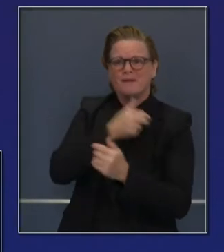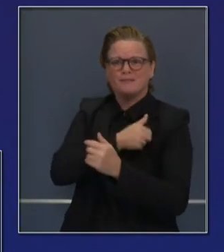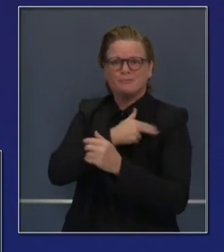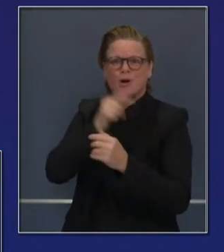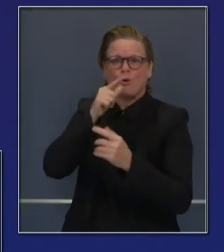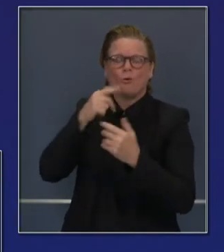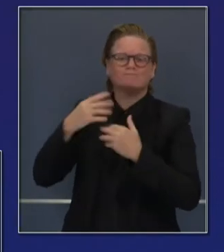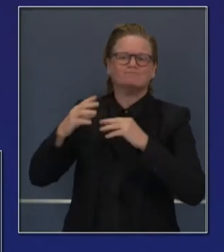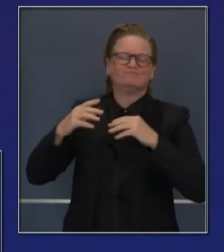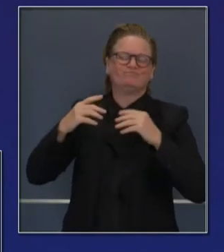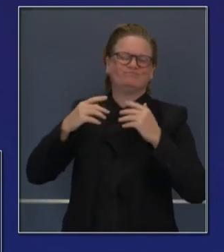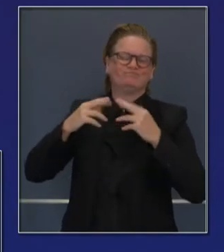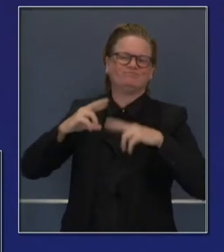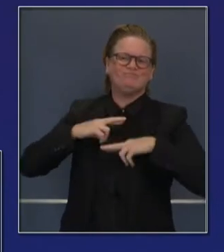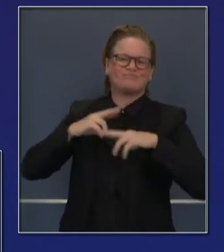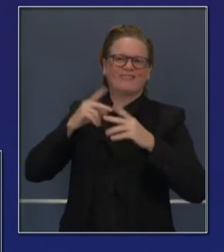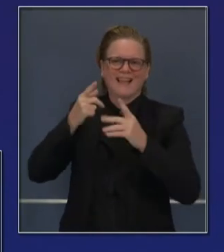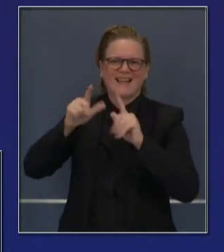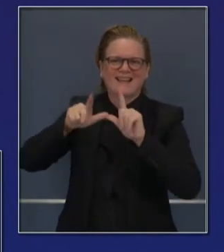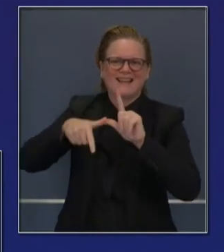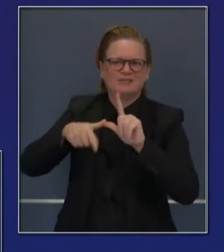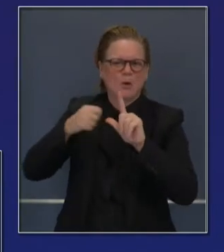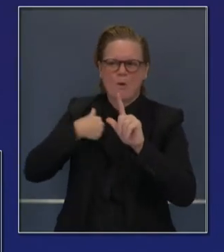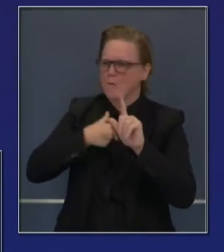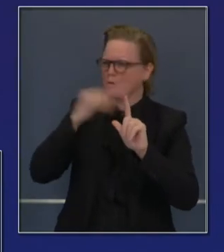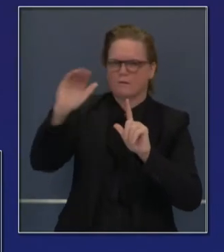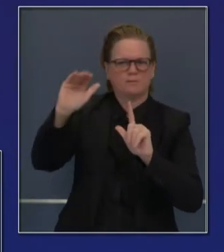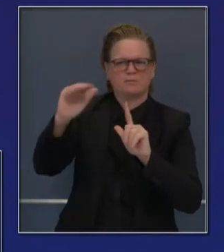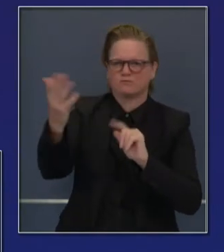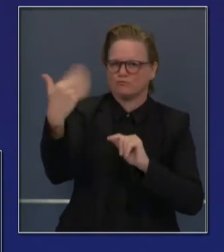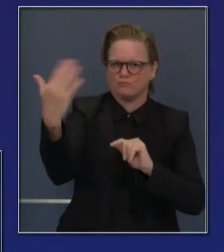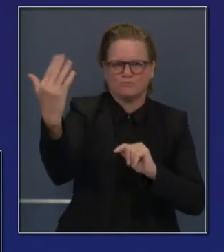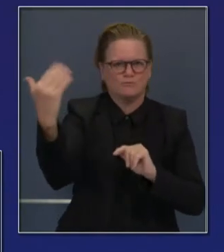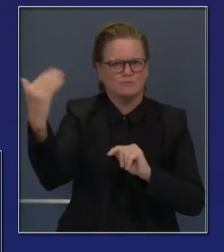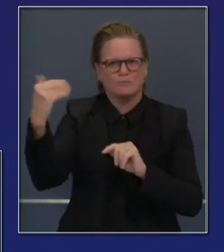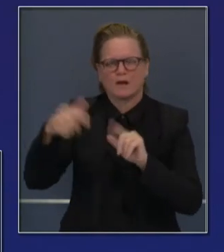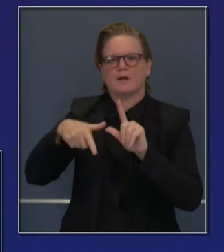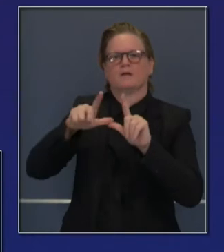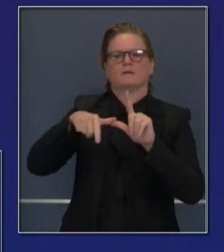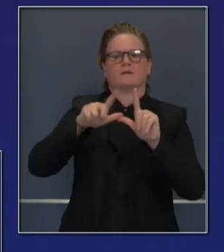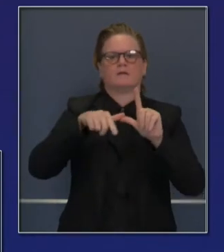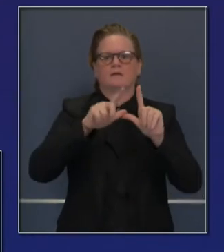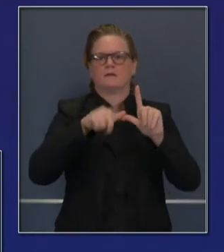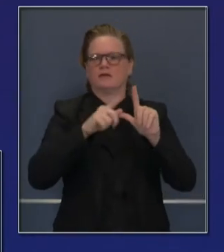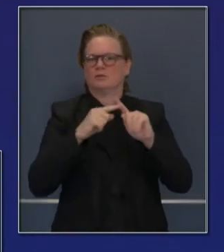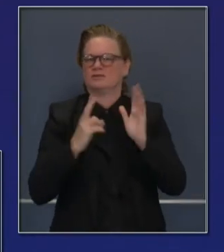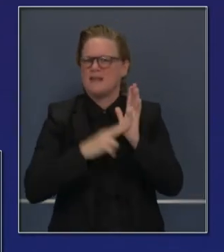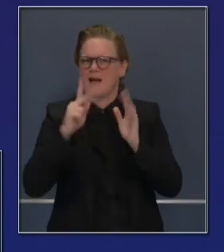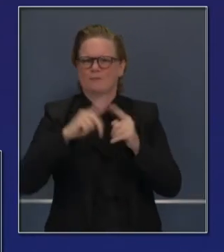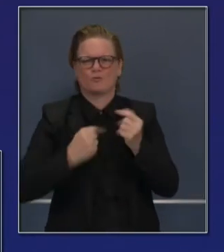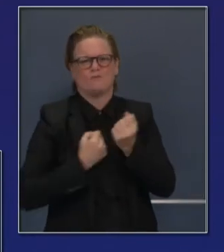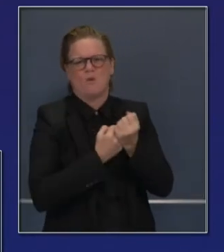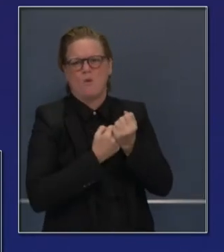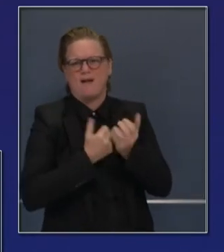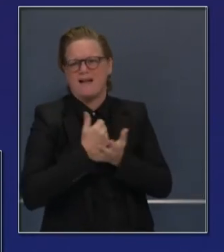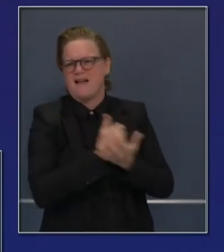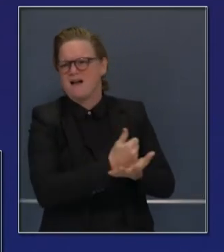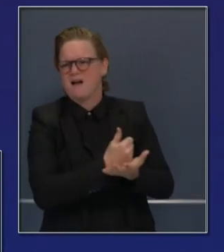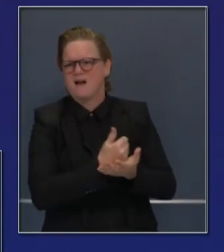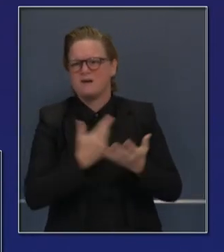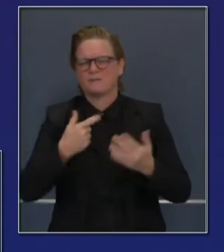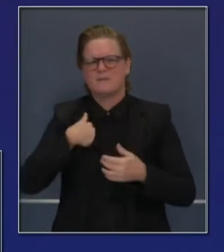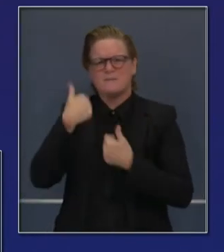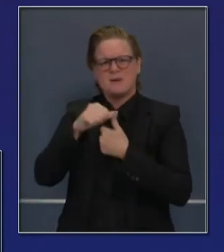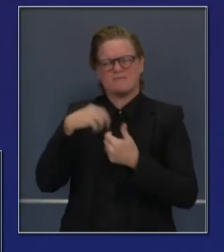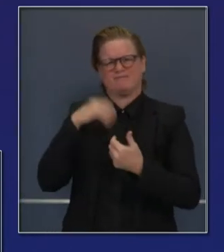back into the workforce as needed. We also talked a lot about in the past, I talked about at the beginning of this presentation, the work we did to